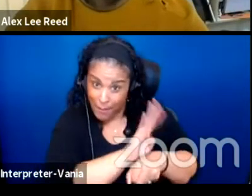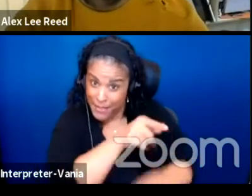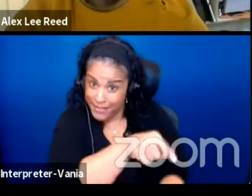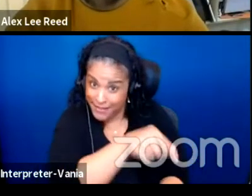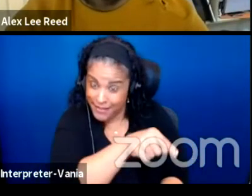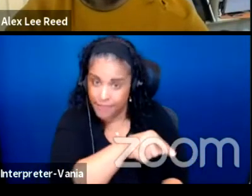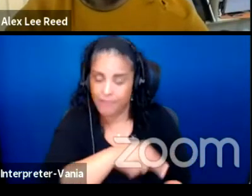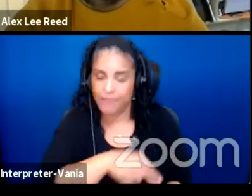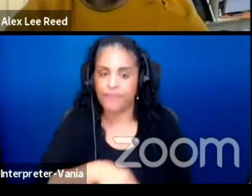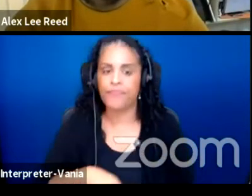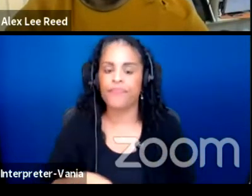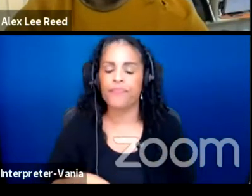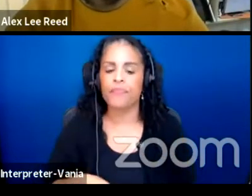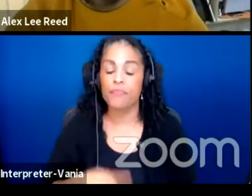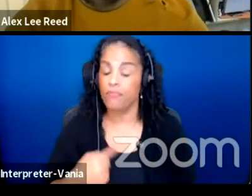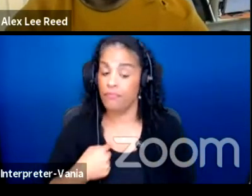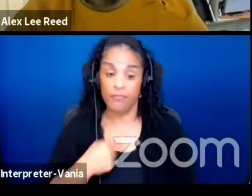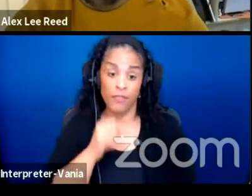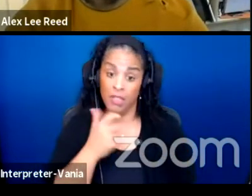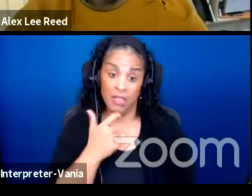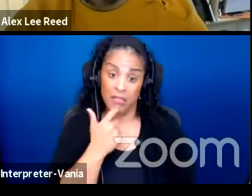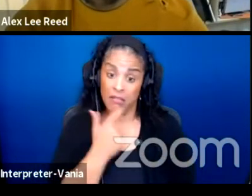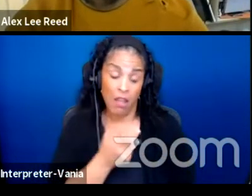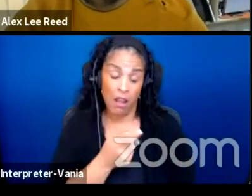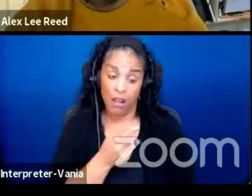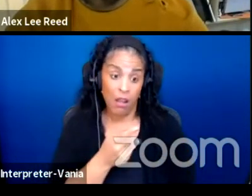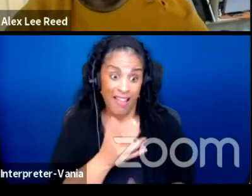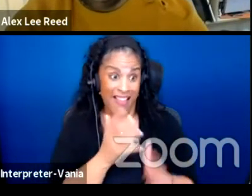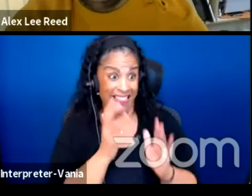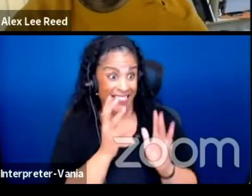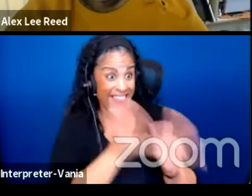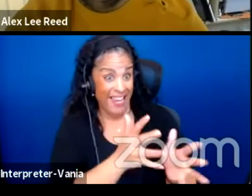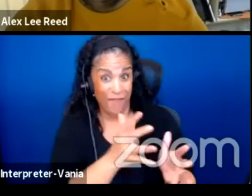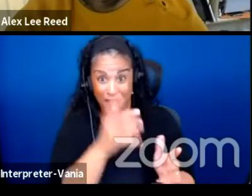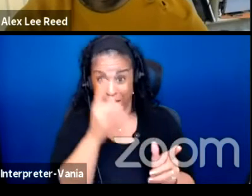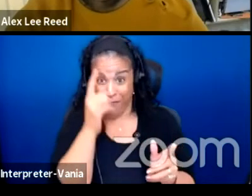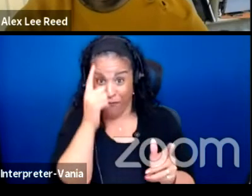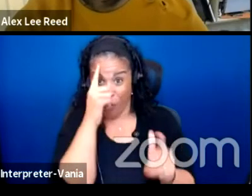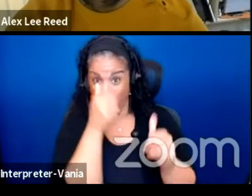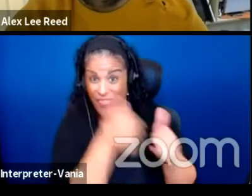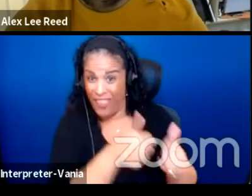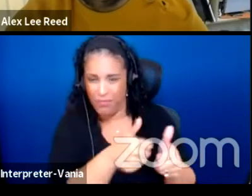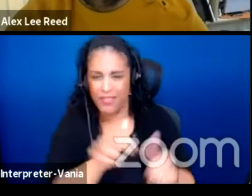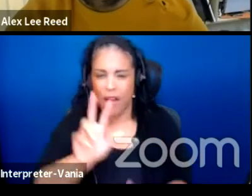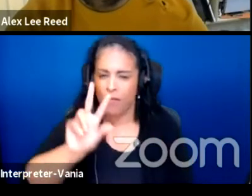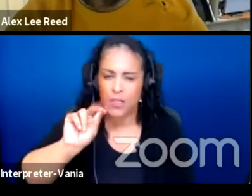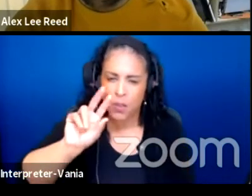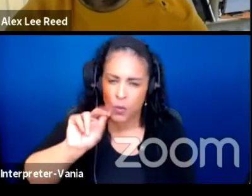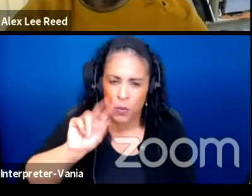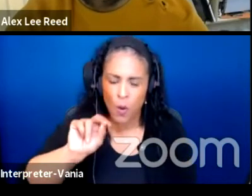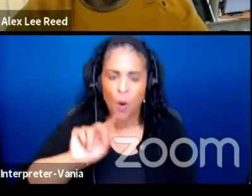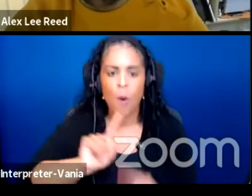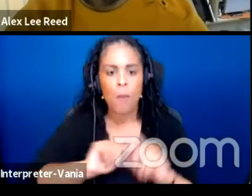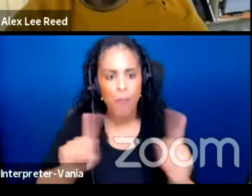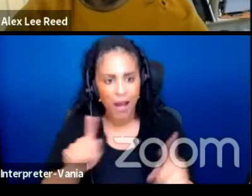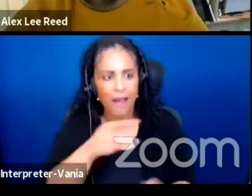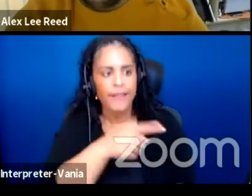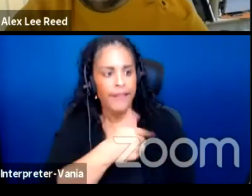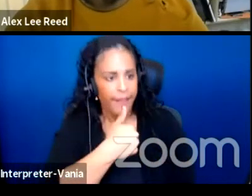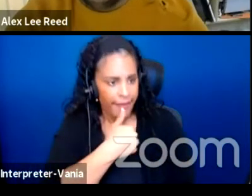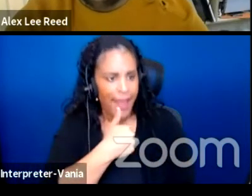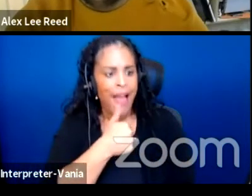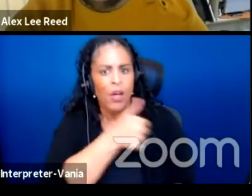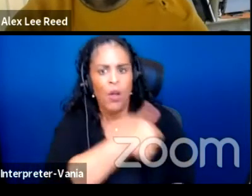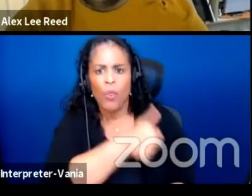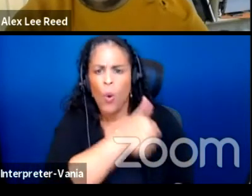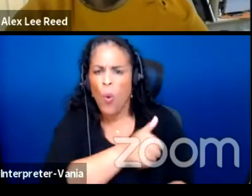I'm not saying by any means just leave them to their own devices. I'm just saying that they have their own work to do,